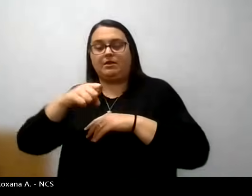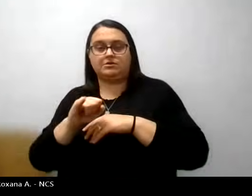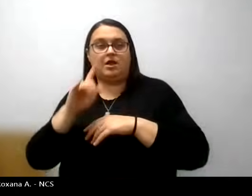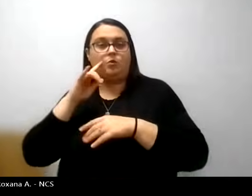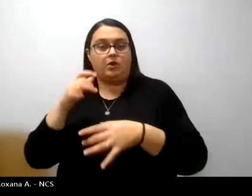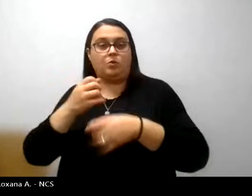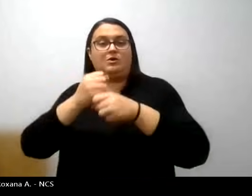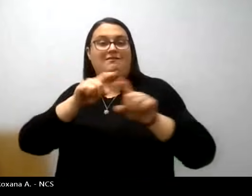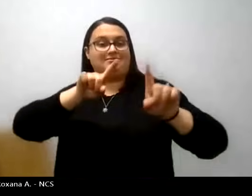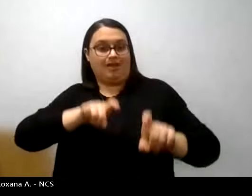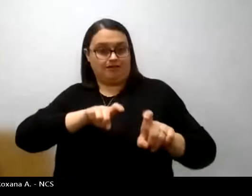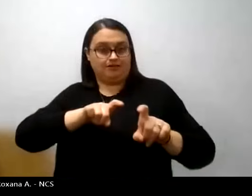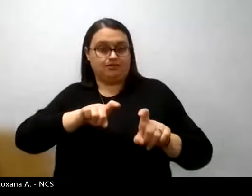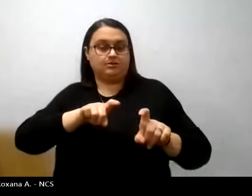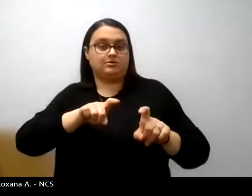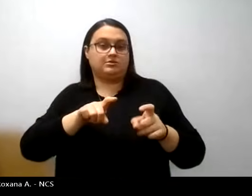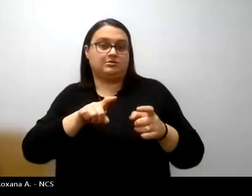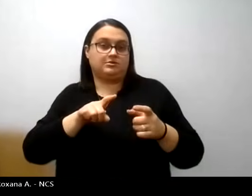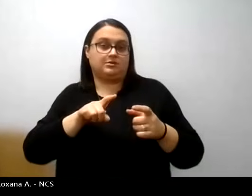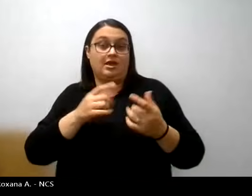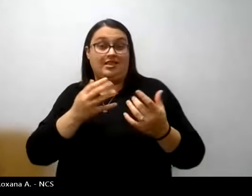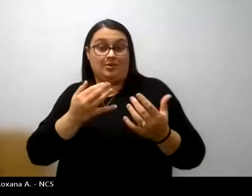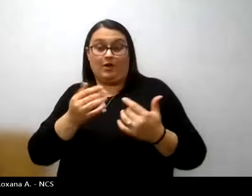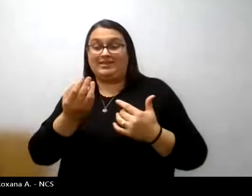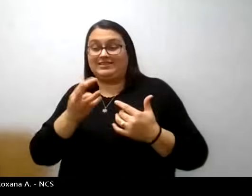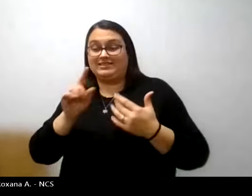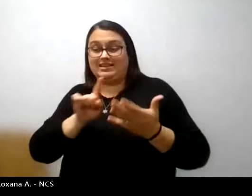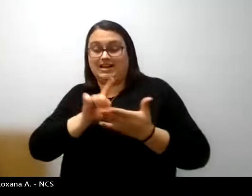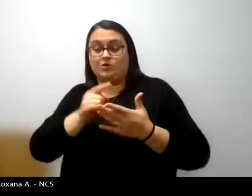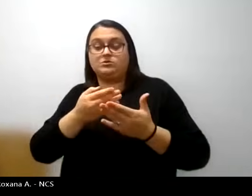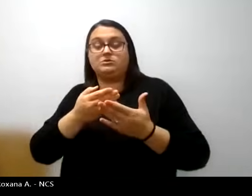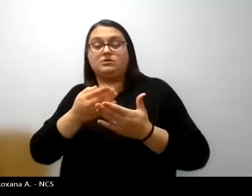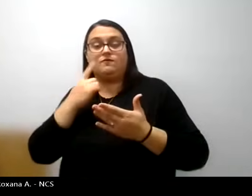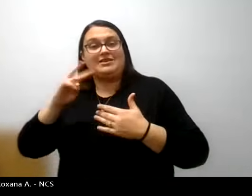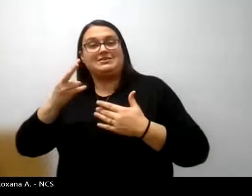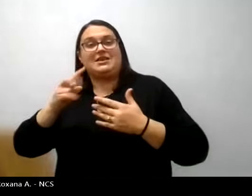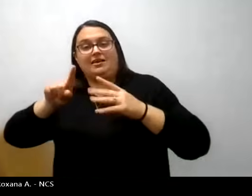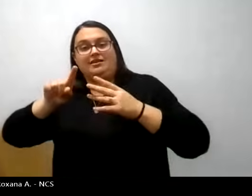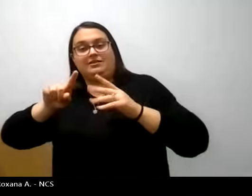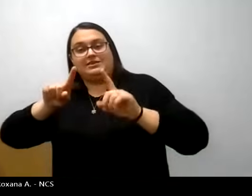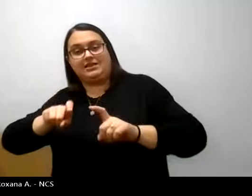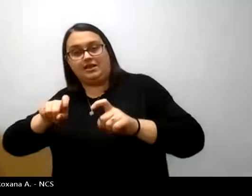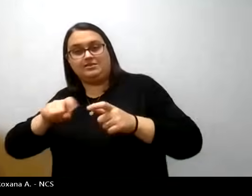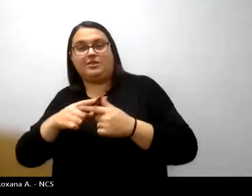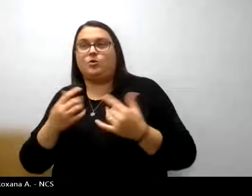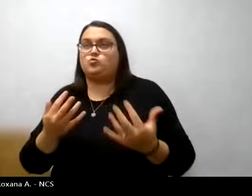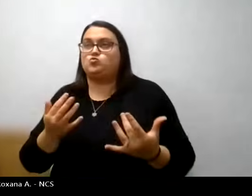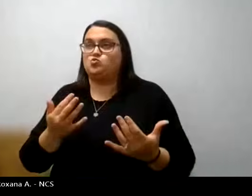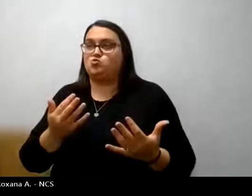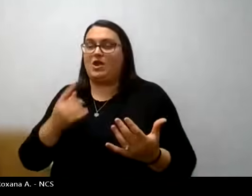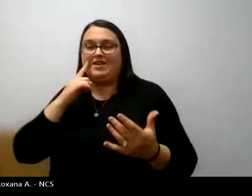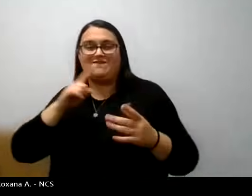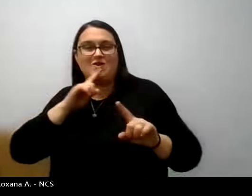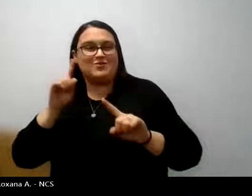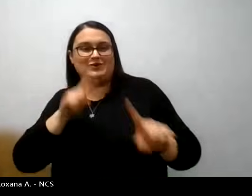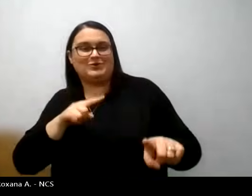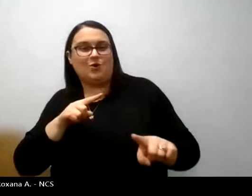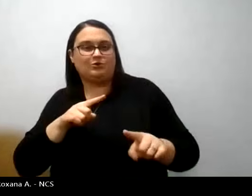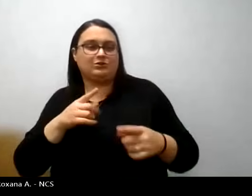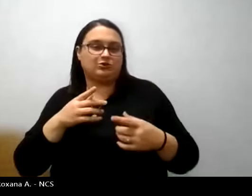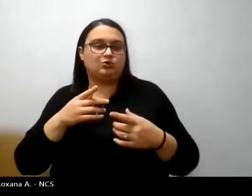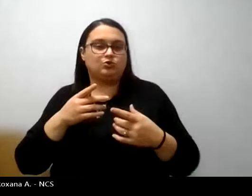and then we have to wait 16 hours before we can take another sample, and then we have to wait a period of time for those samples to mature so